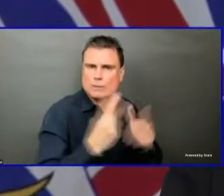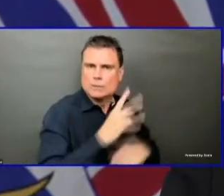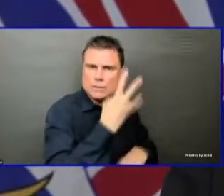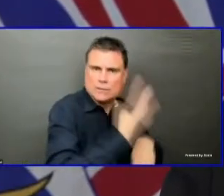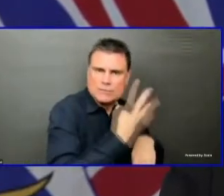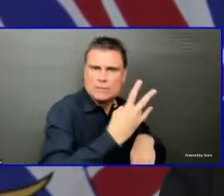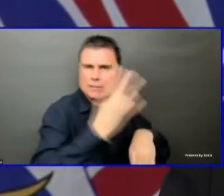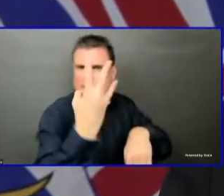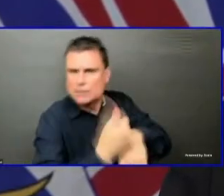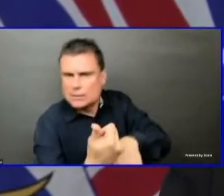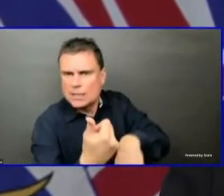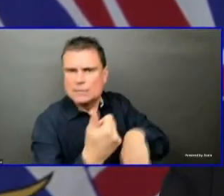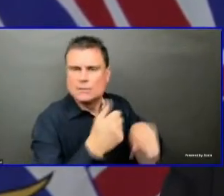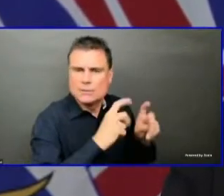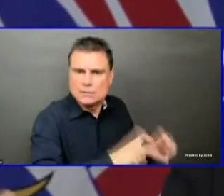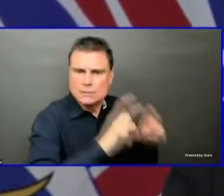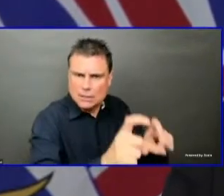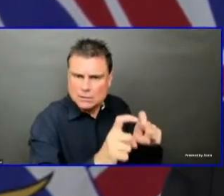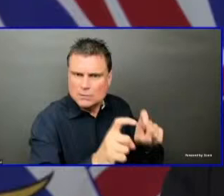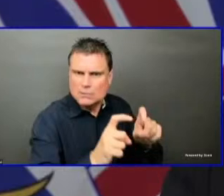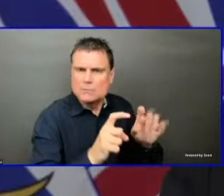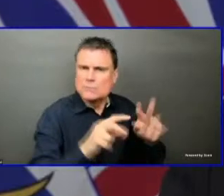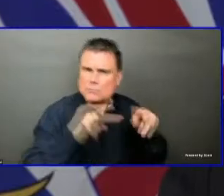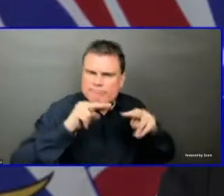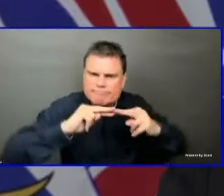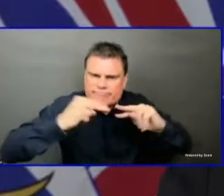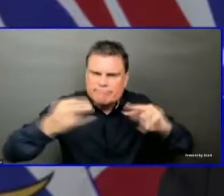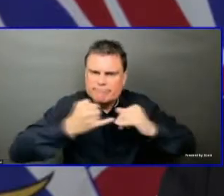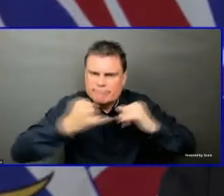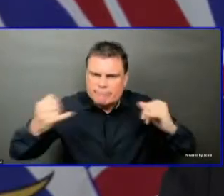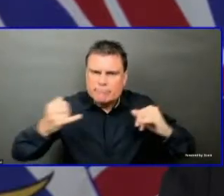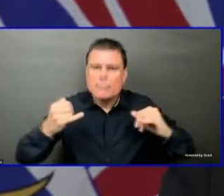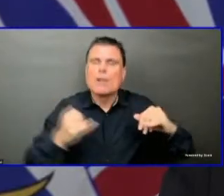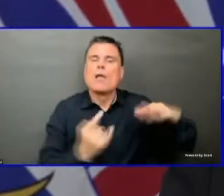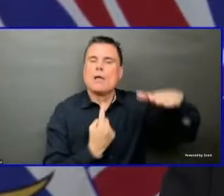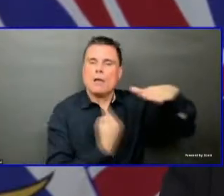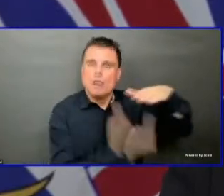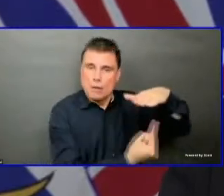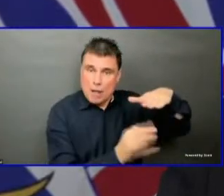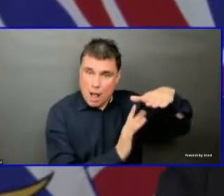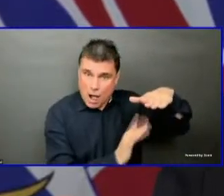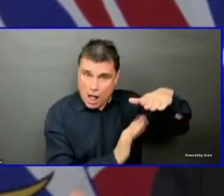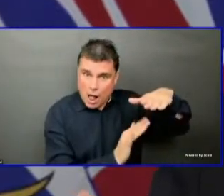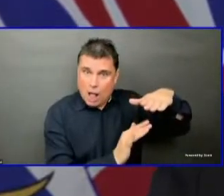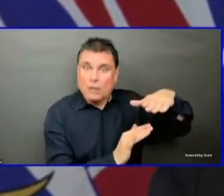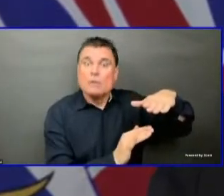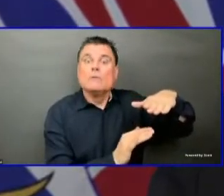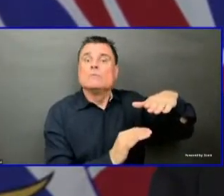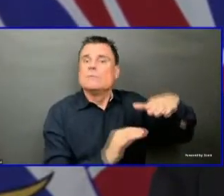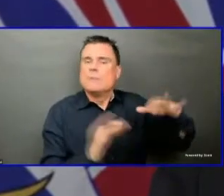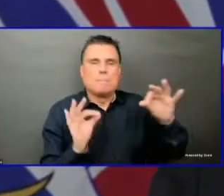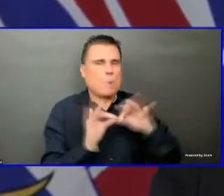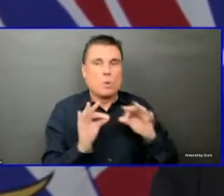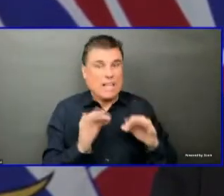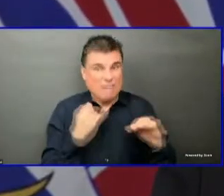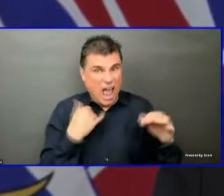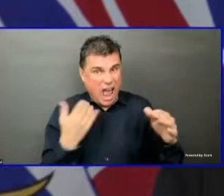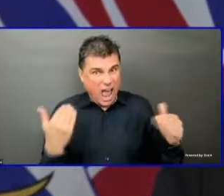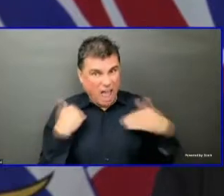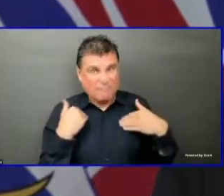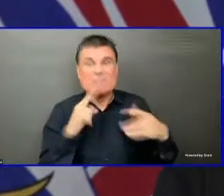of quarantine if they've been exposed to somebody with a variant, and things like